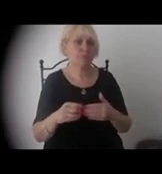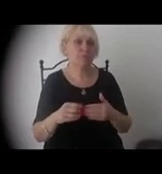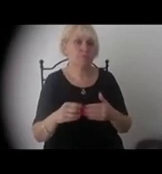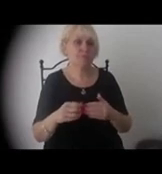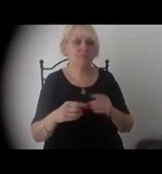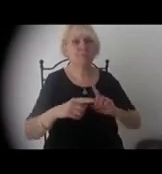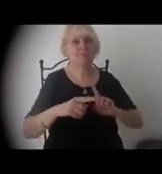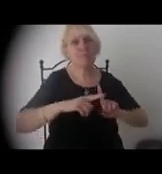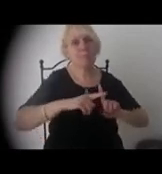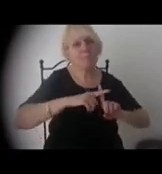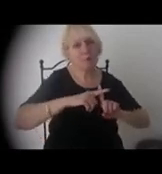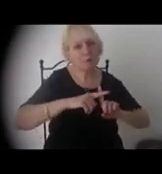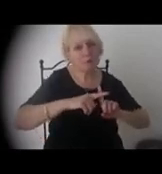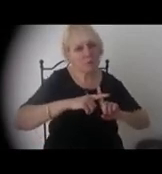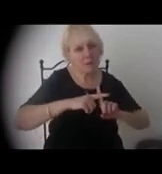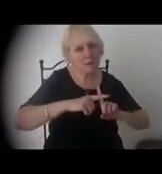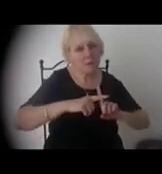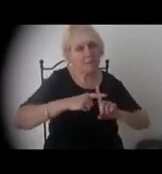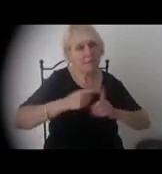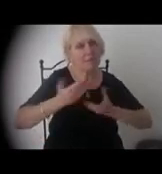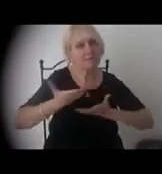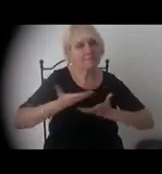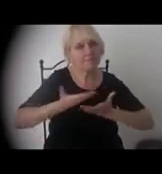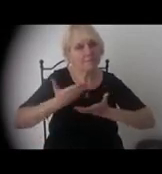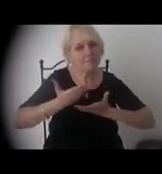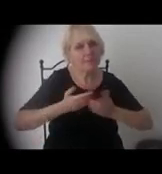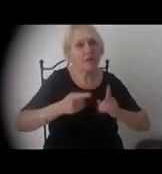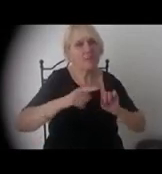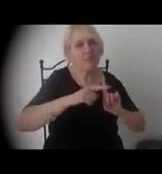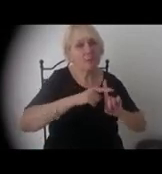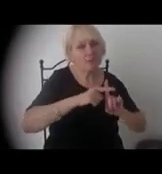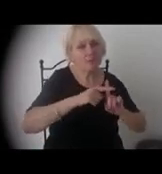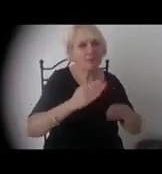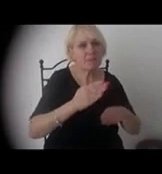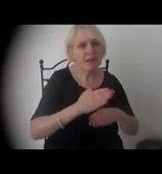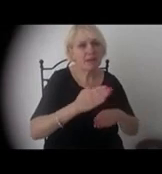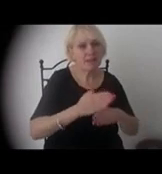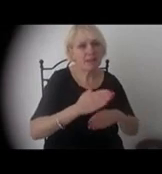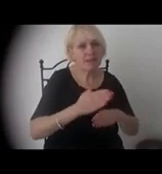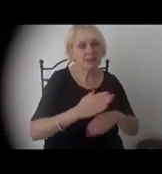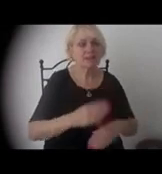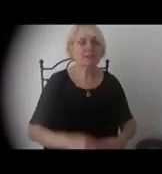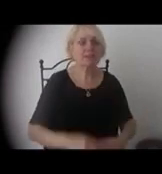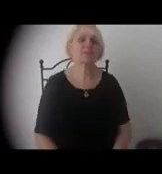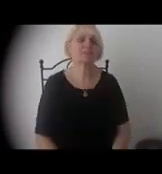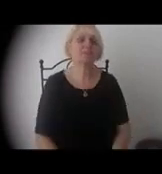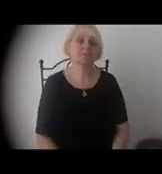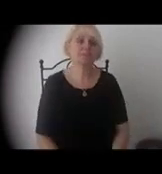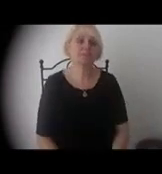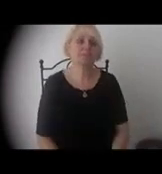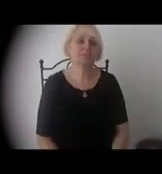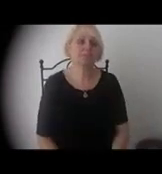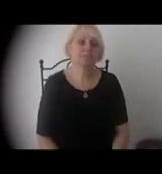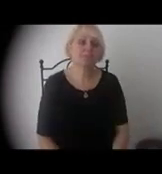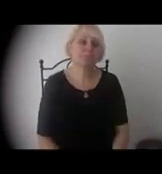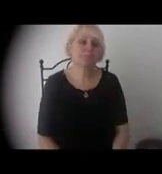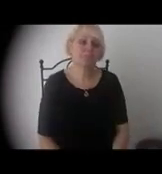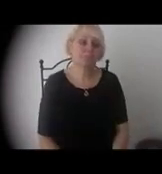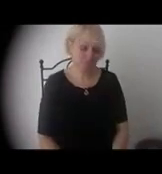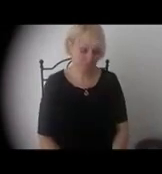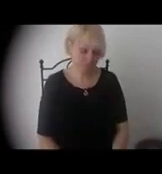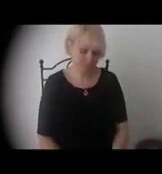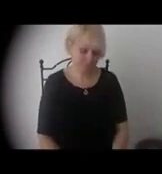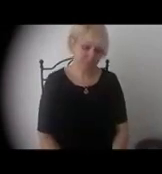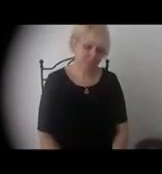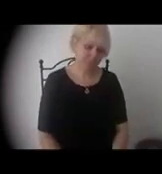positive, affirming activities as well is really important. And again, kind of referring